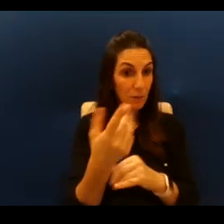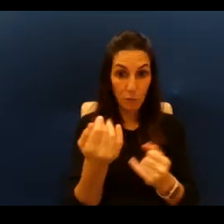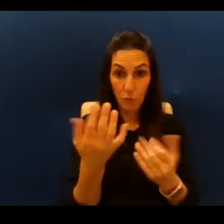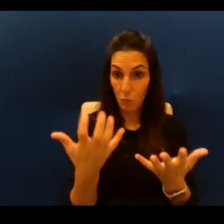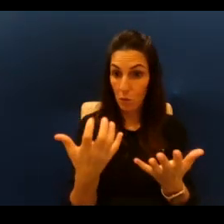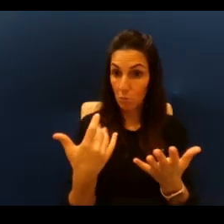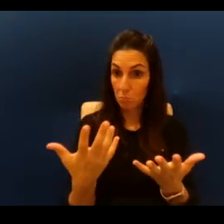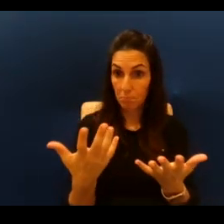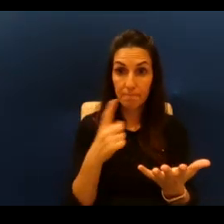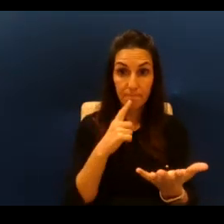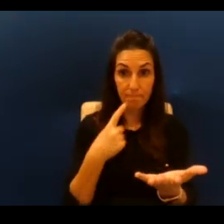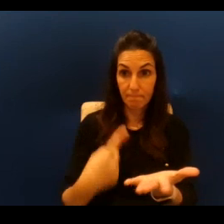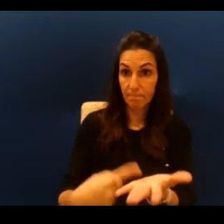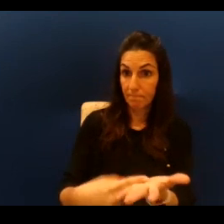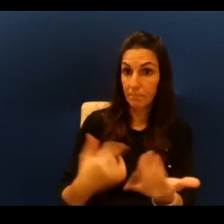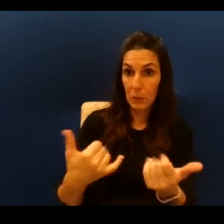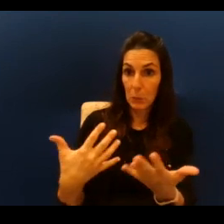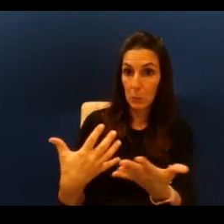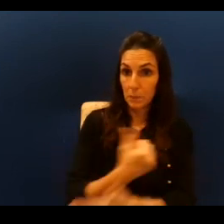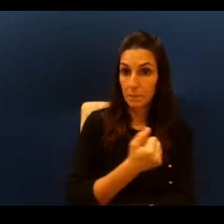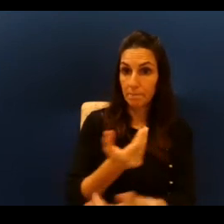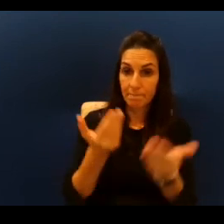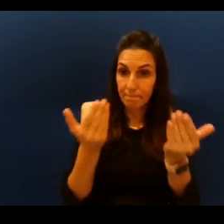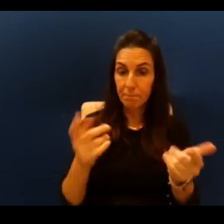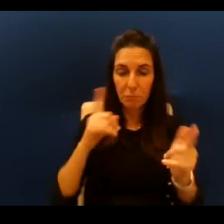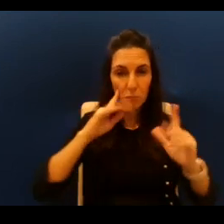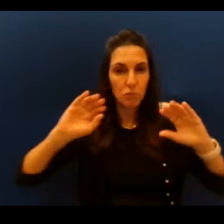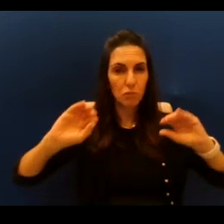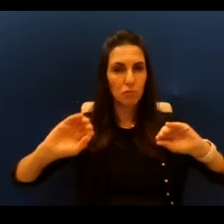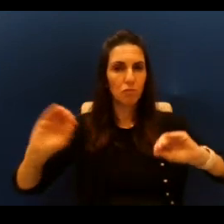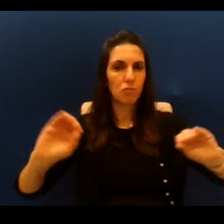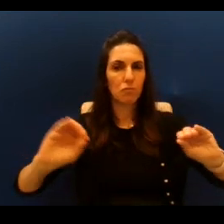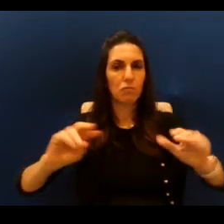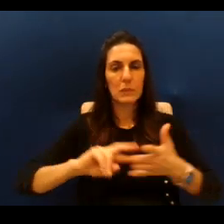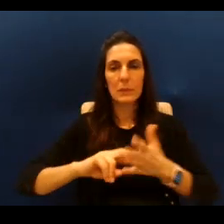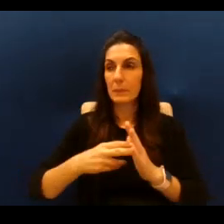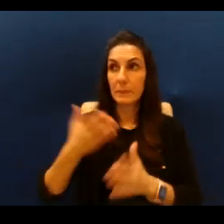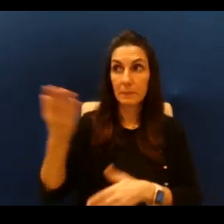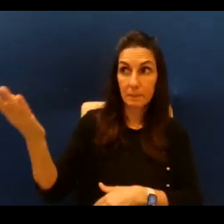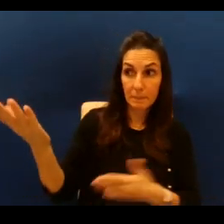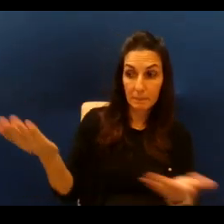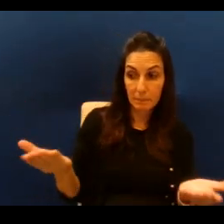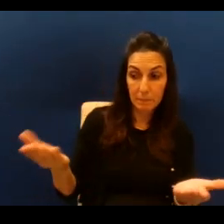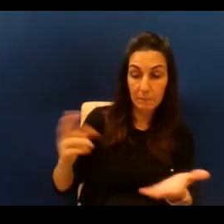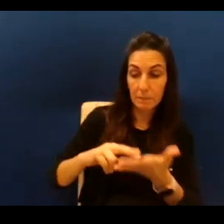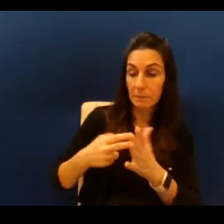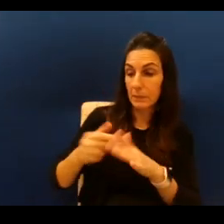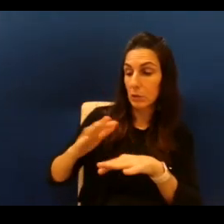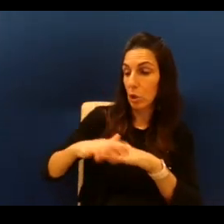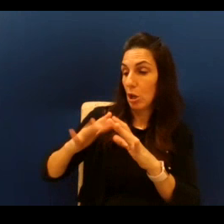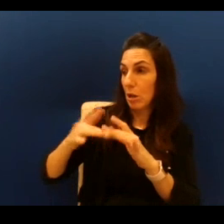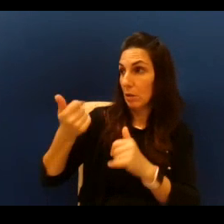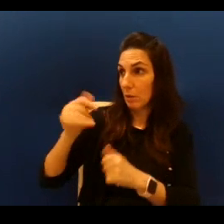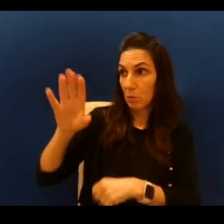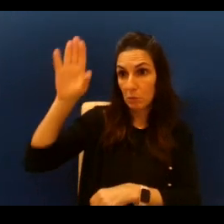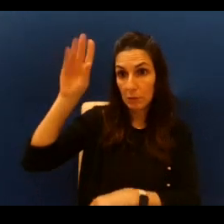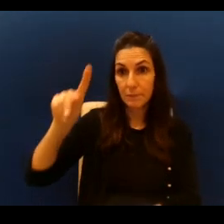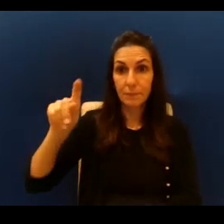now is the time to approach the podium. Seeing no one in the chambers, we're going to move online. Vicky, is there anybody with their digital hands